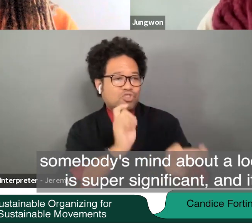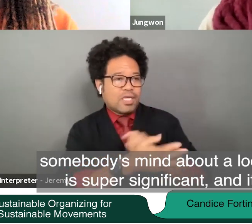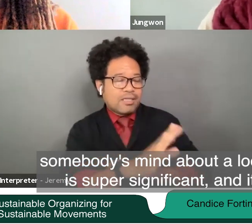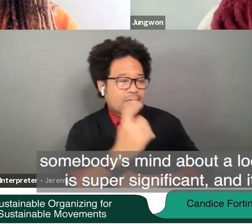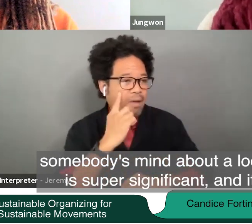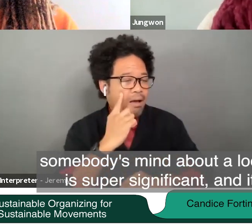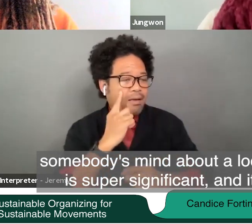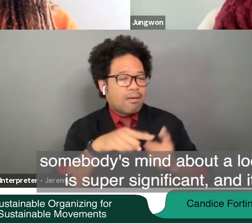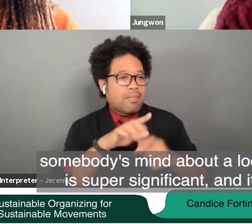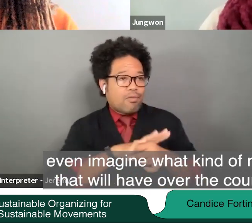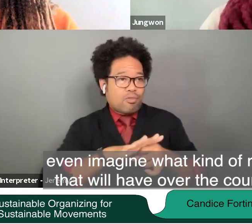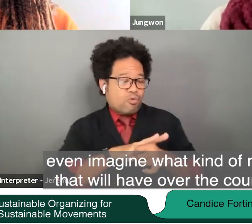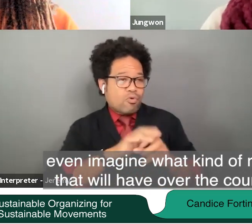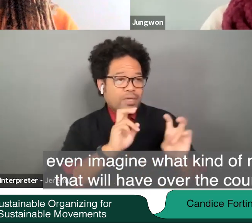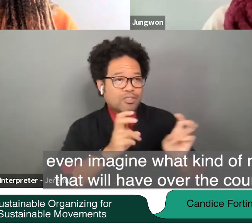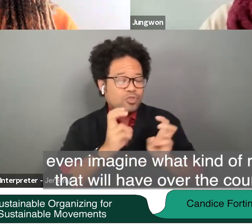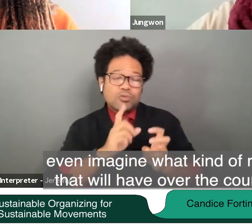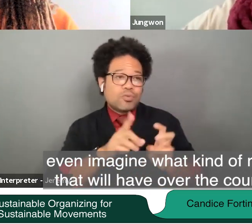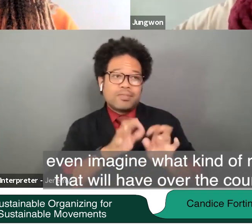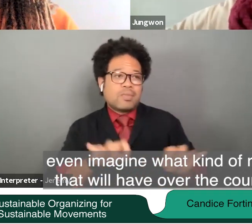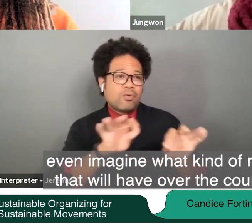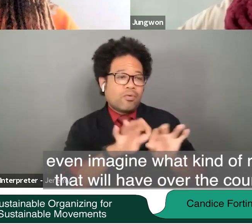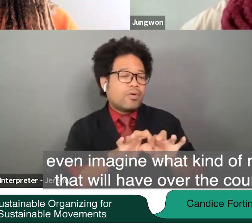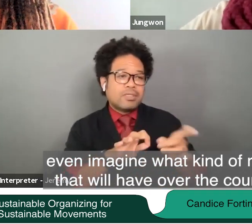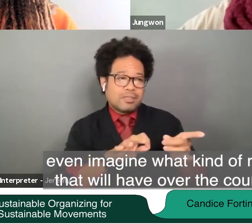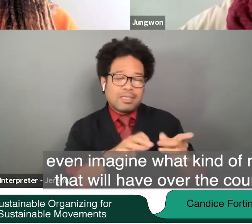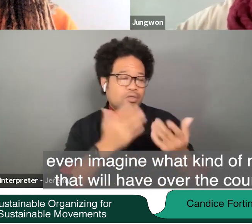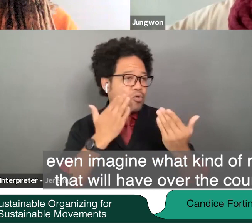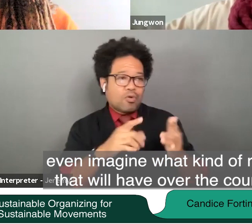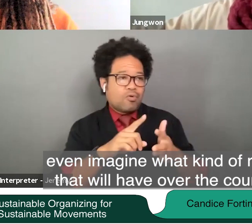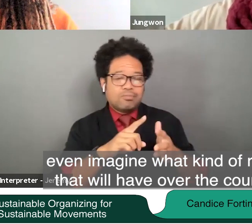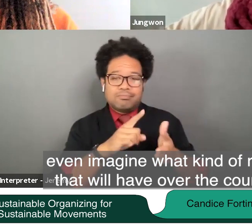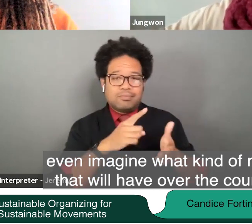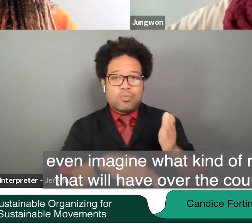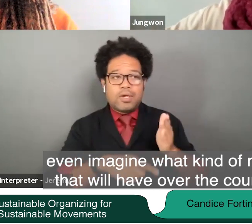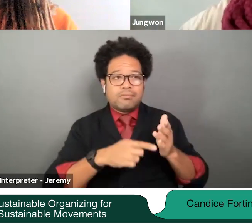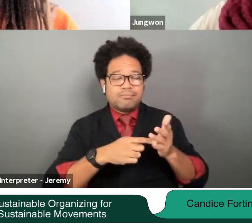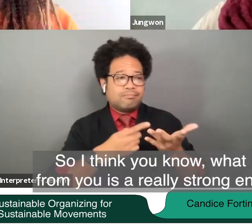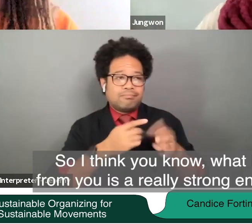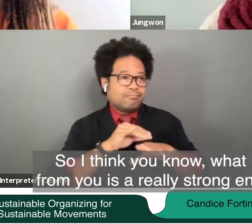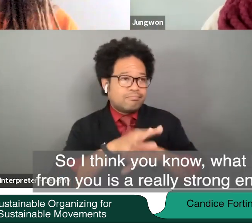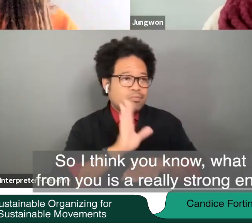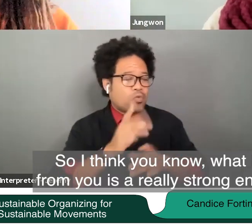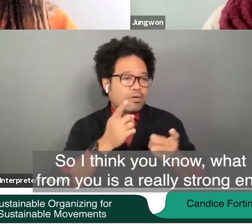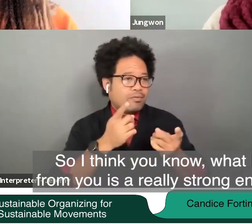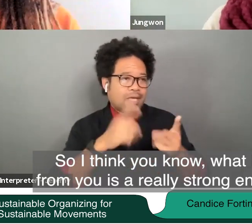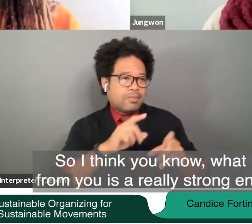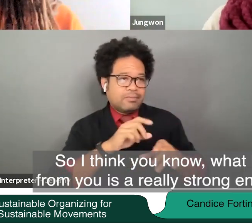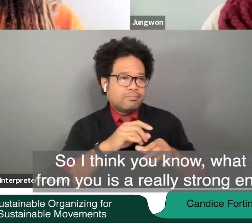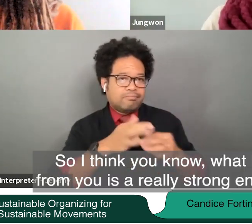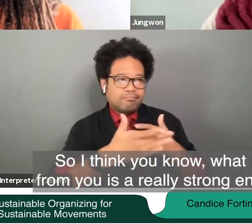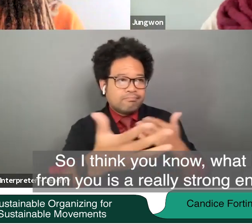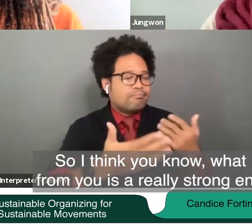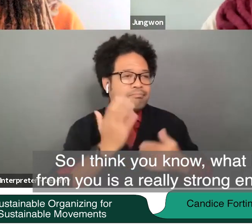super significant. And it's hard to even imagine what kind of ripple effects that will have over the course of time. So I think, you